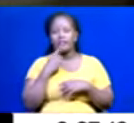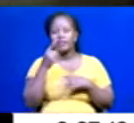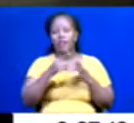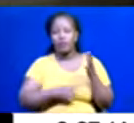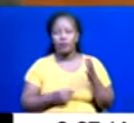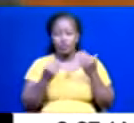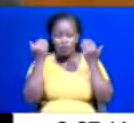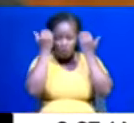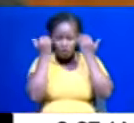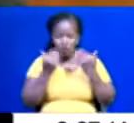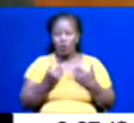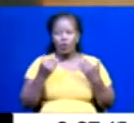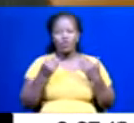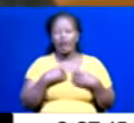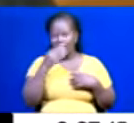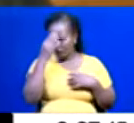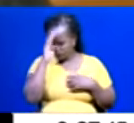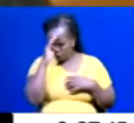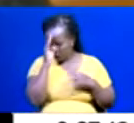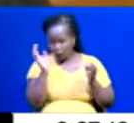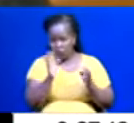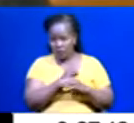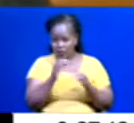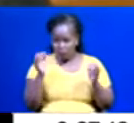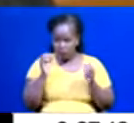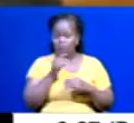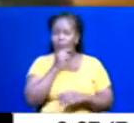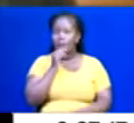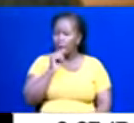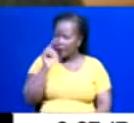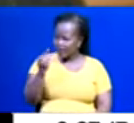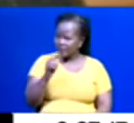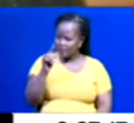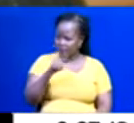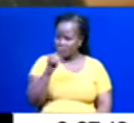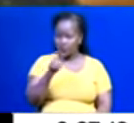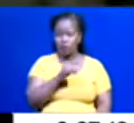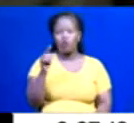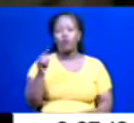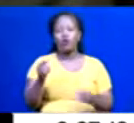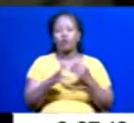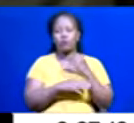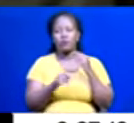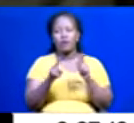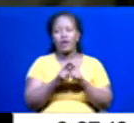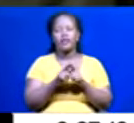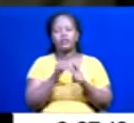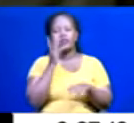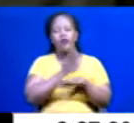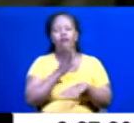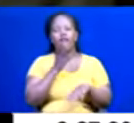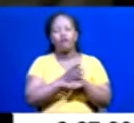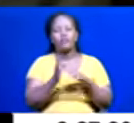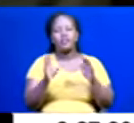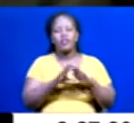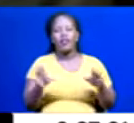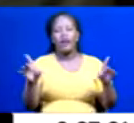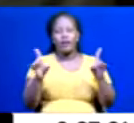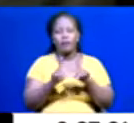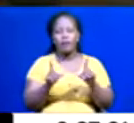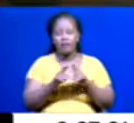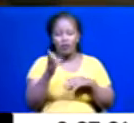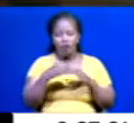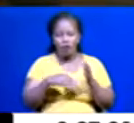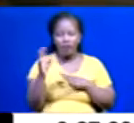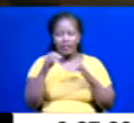court has, beyond any reasonable doubt, found him culpable of defrauding and forging land documents of a parcel of land in